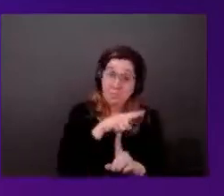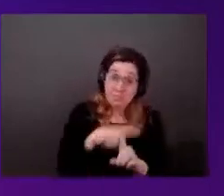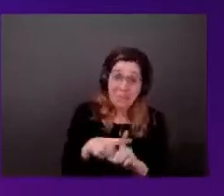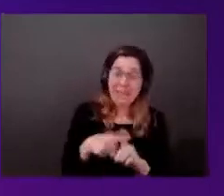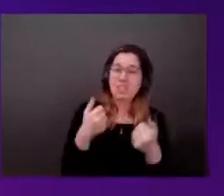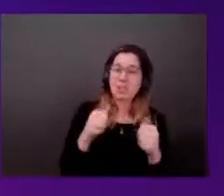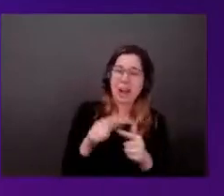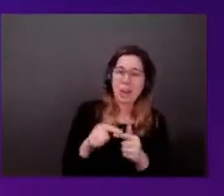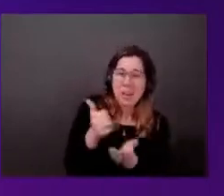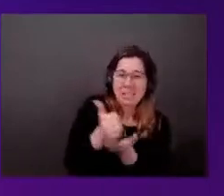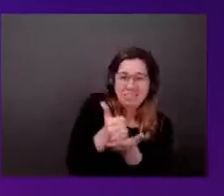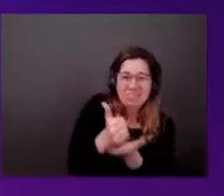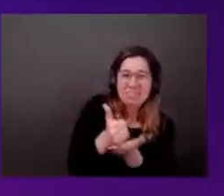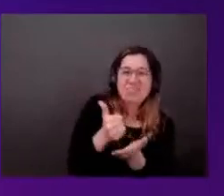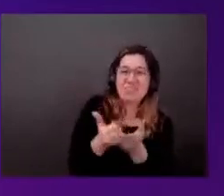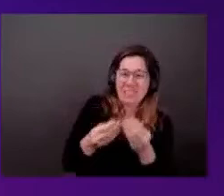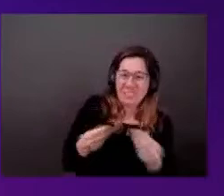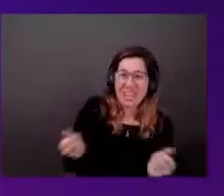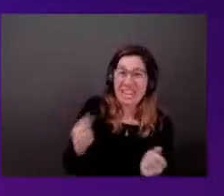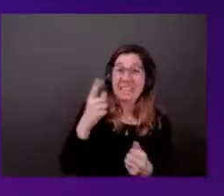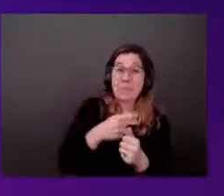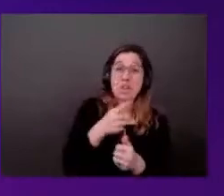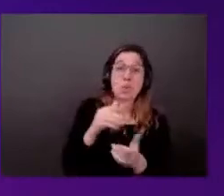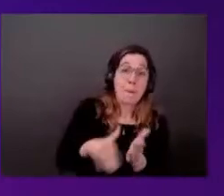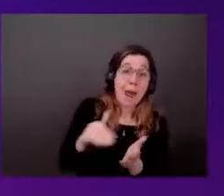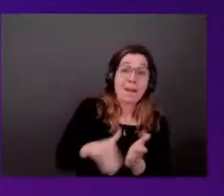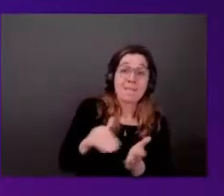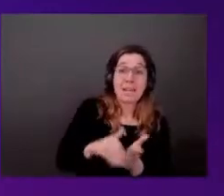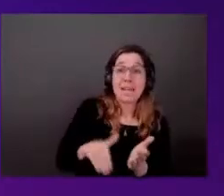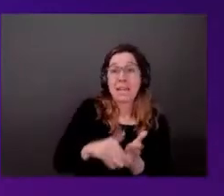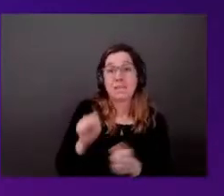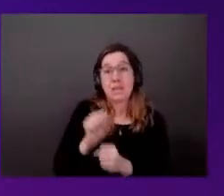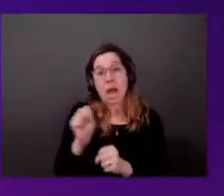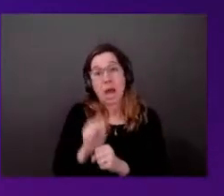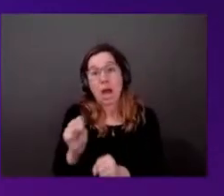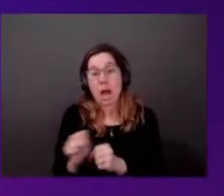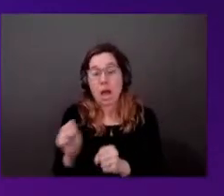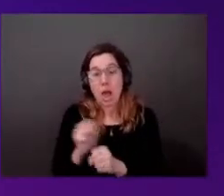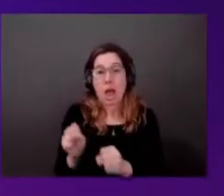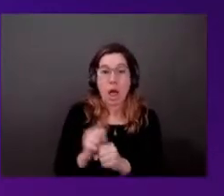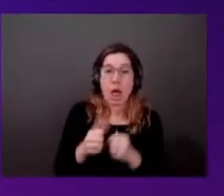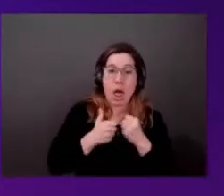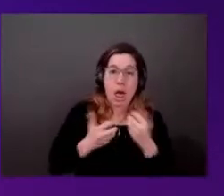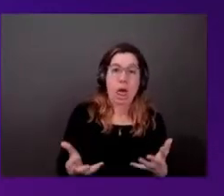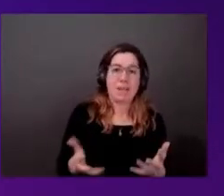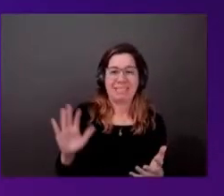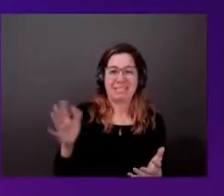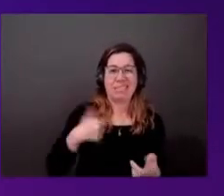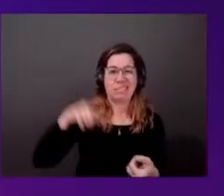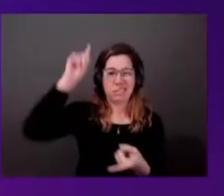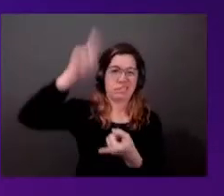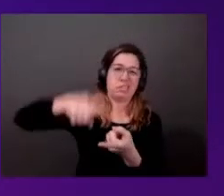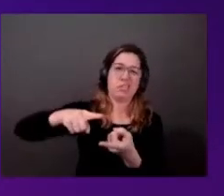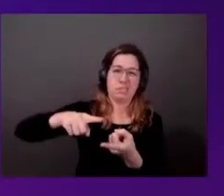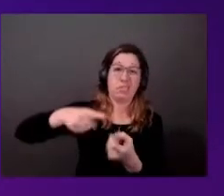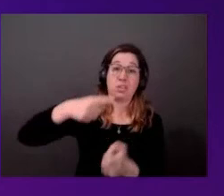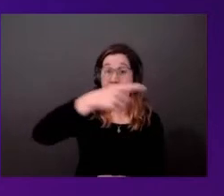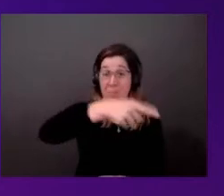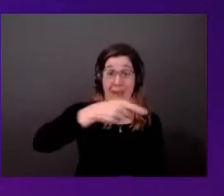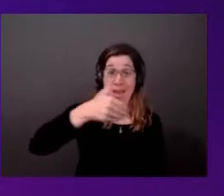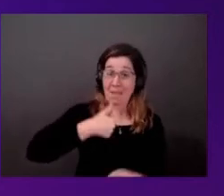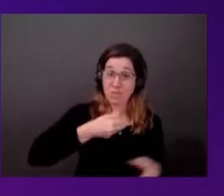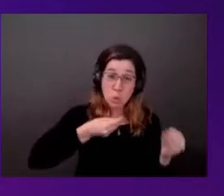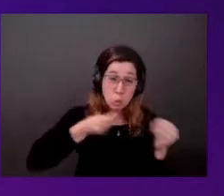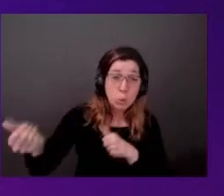tasks or things that might disrupt their day. And we want to eliminate as much of that as possible so they have a very streamlined day, which can be a lot more